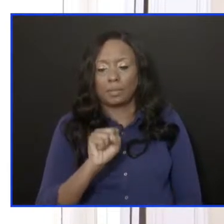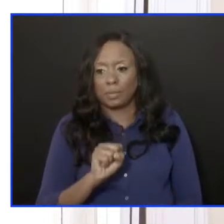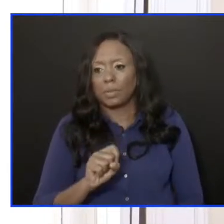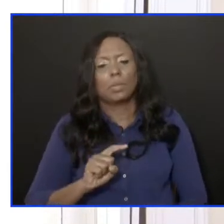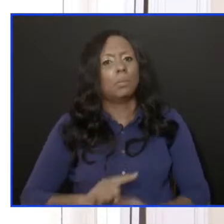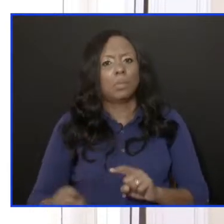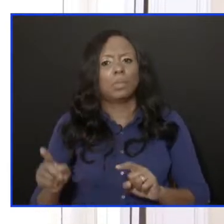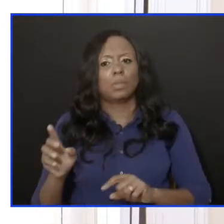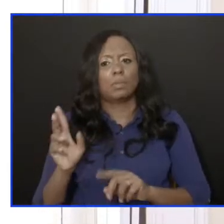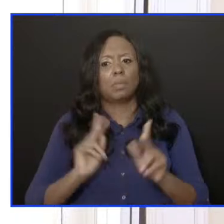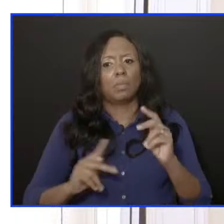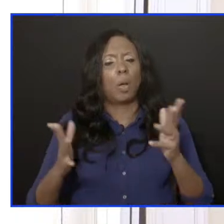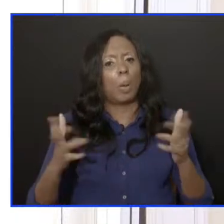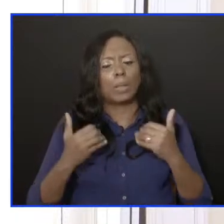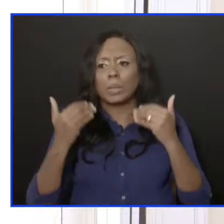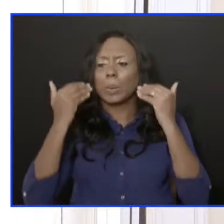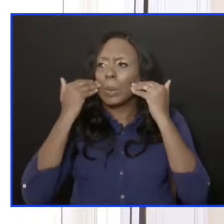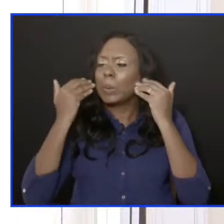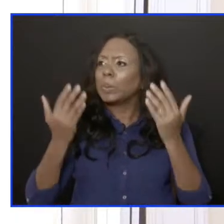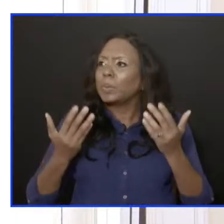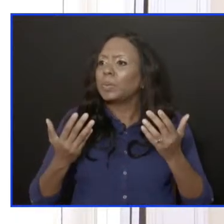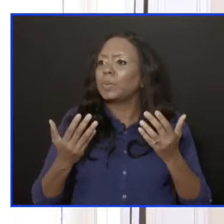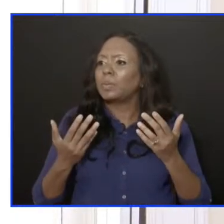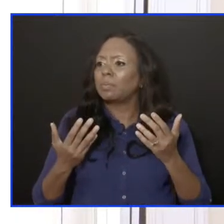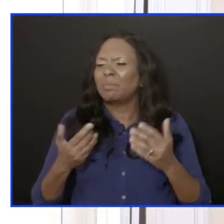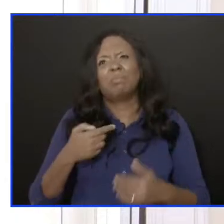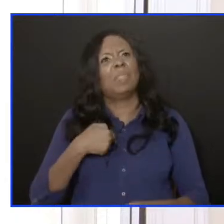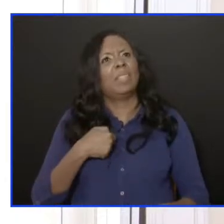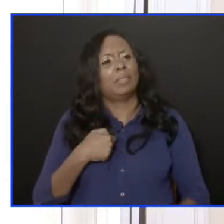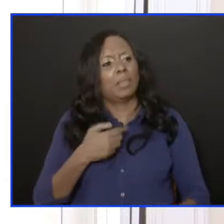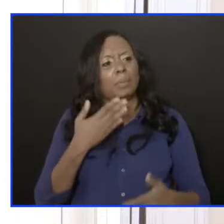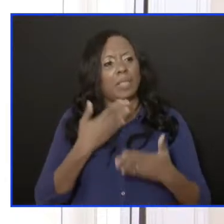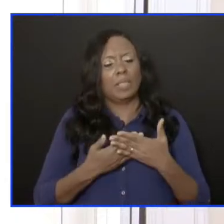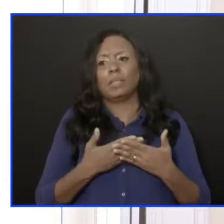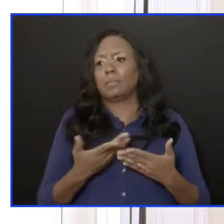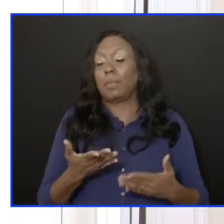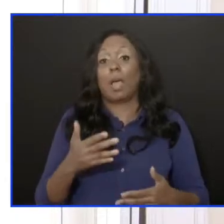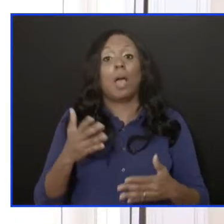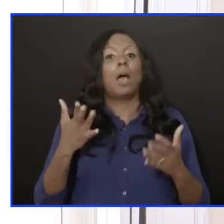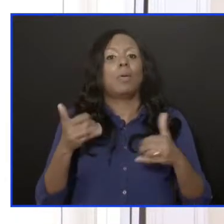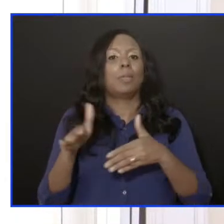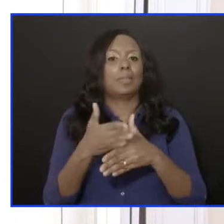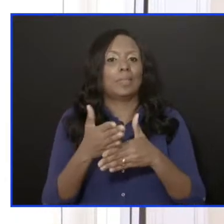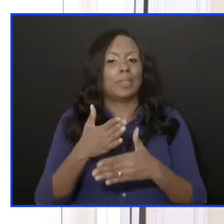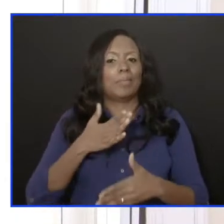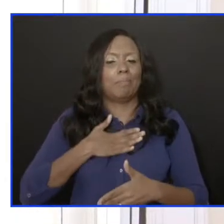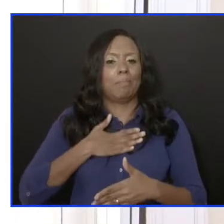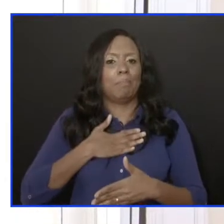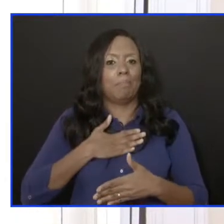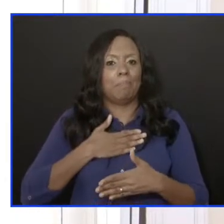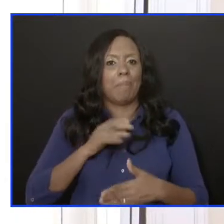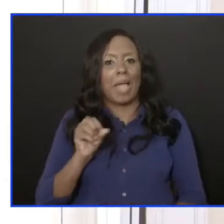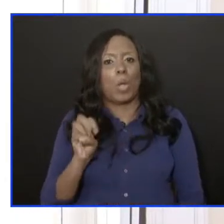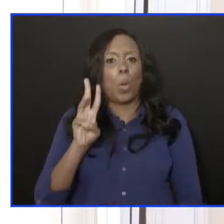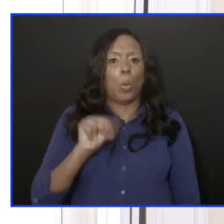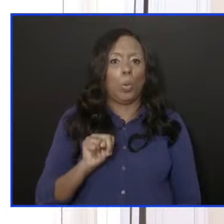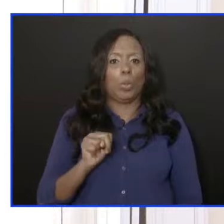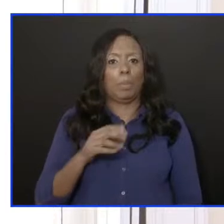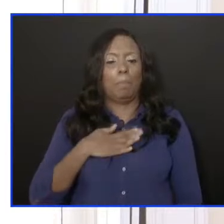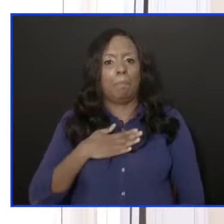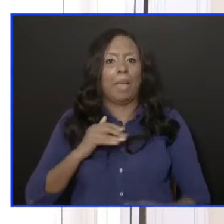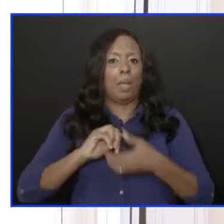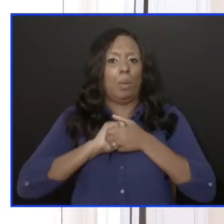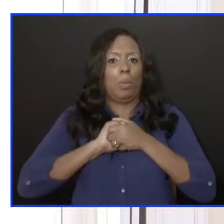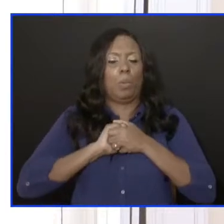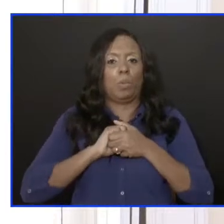is, and giving themselves the assurance that they're good. And let me share my own experience. As you know, over the course